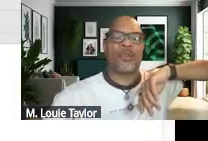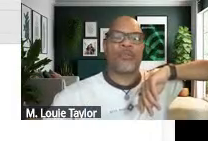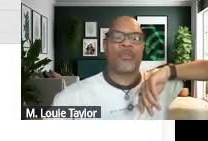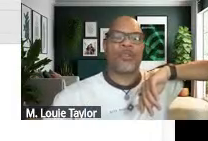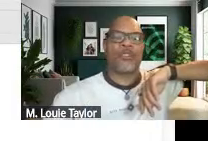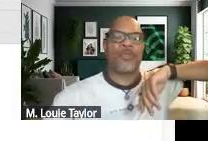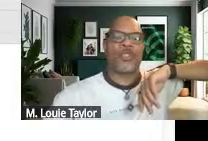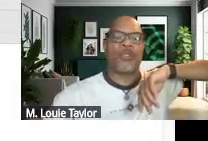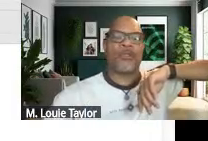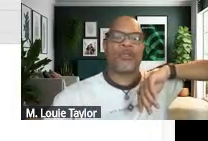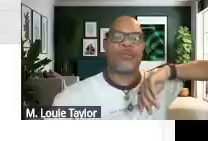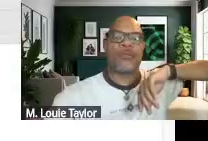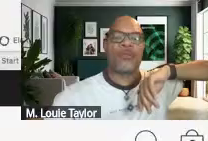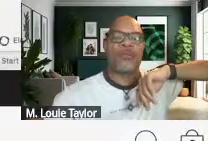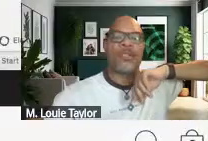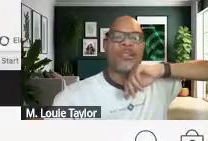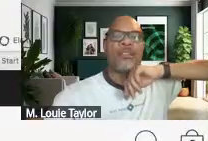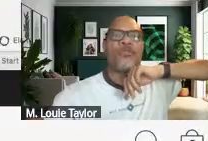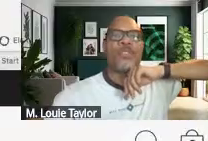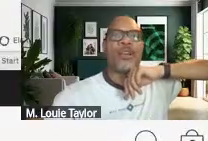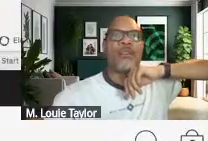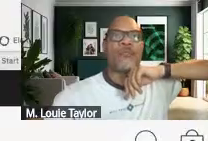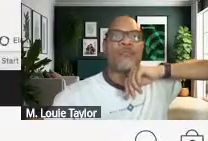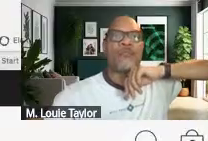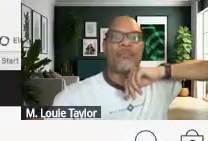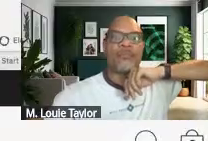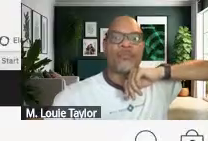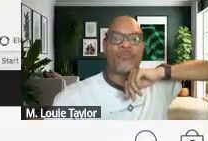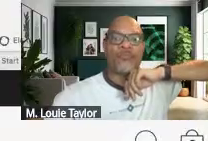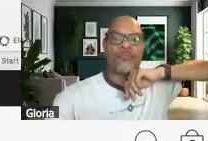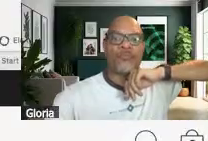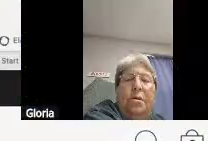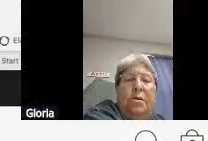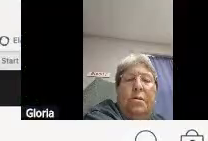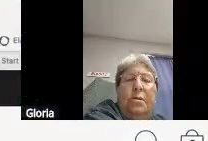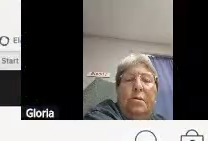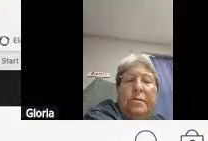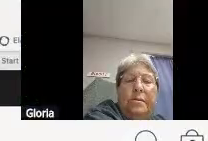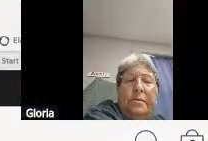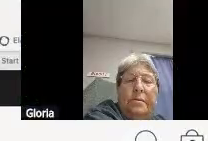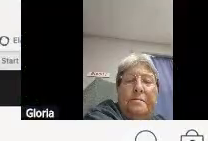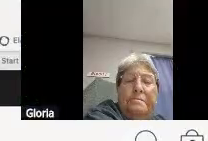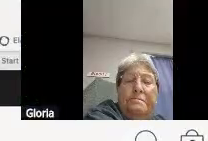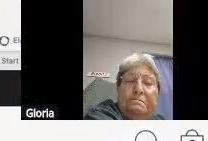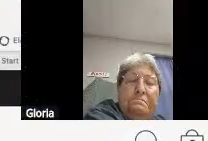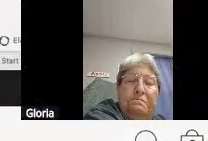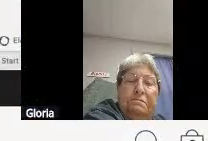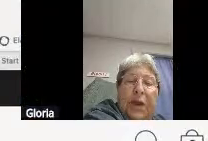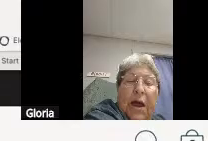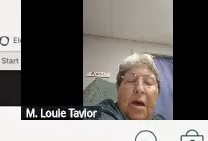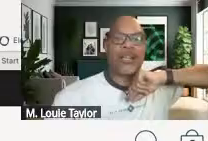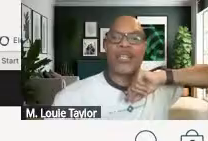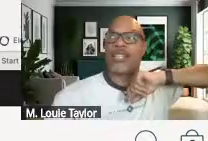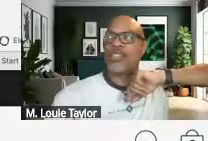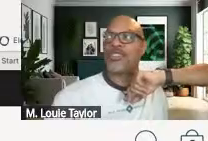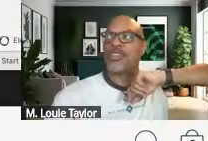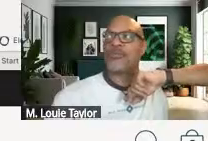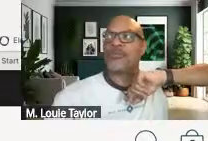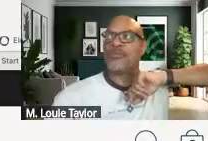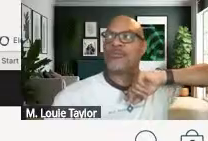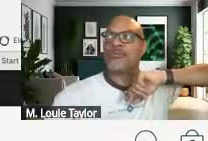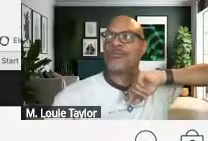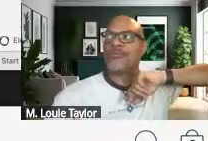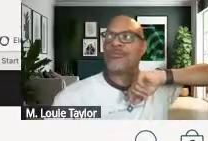what it took me to. It took me there. Oh, cool. That's what that Oh, second one takes wow.